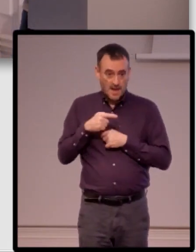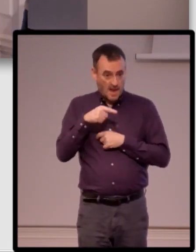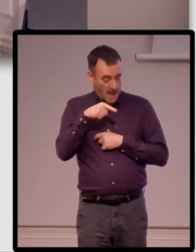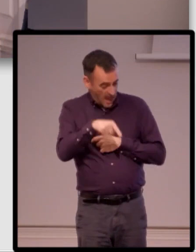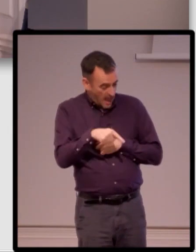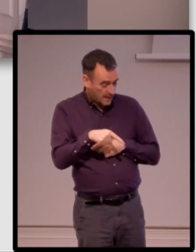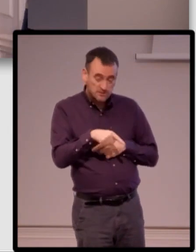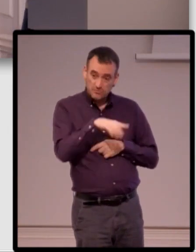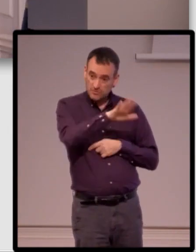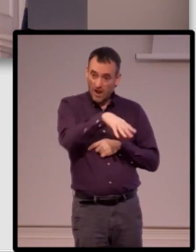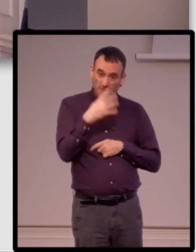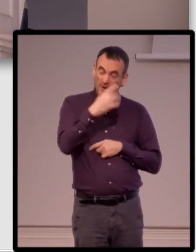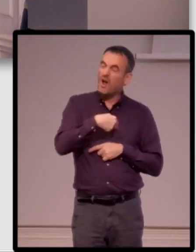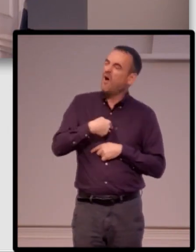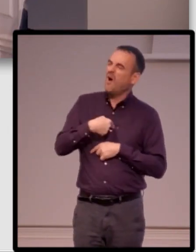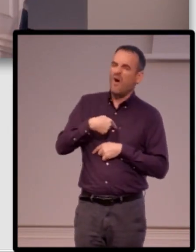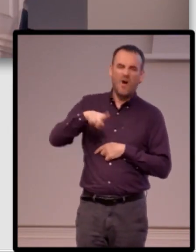of tissue paper together.